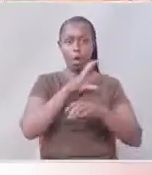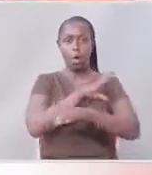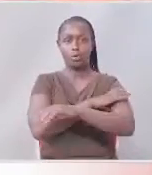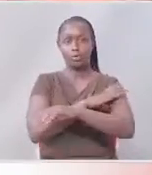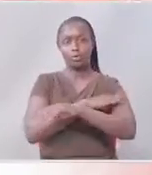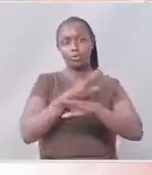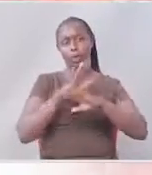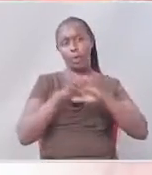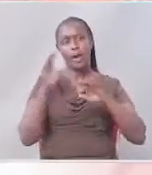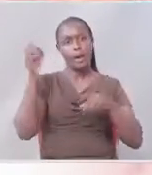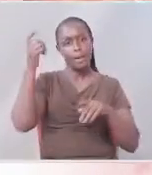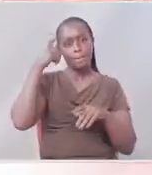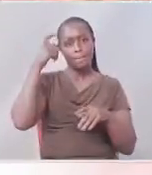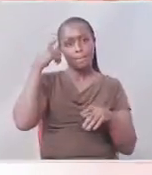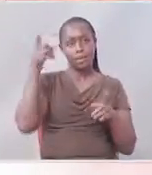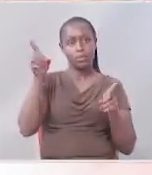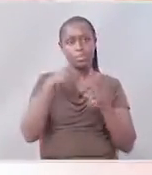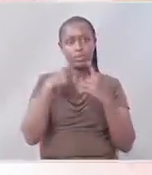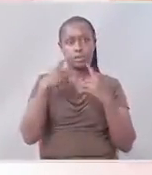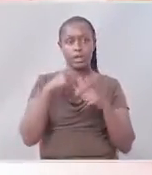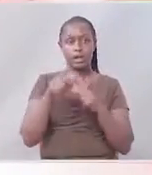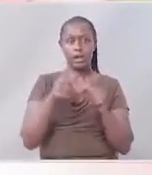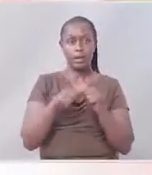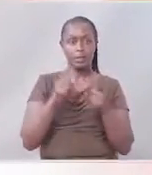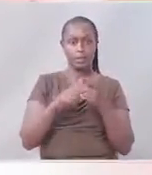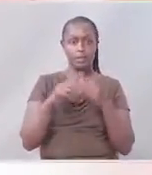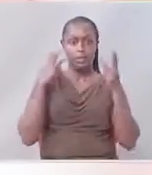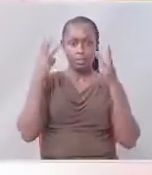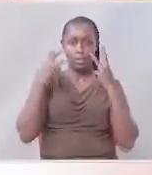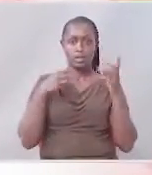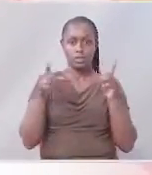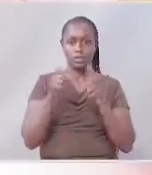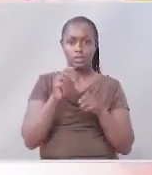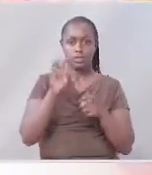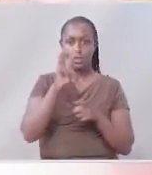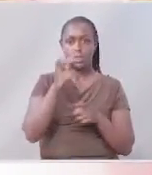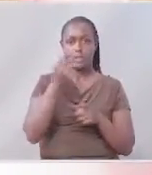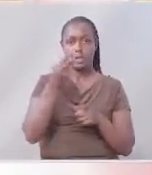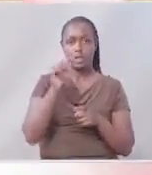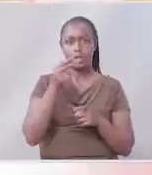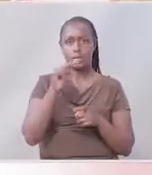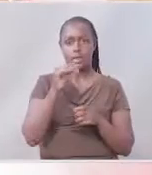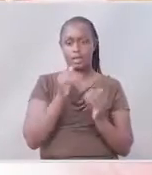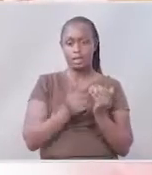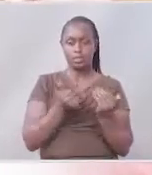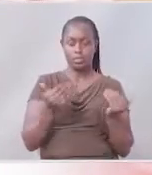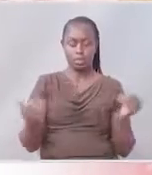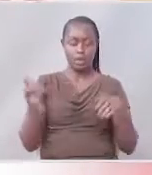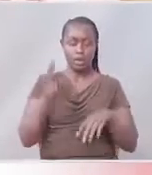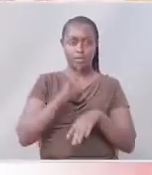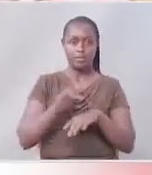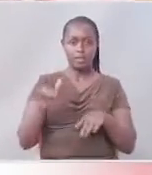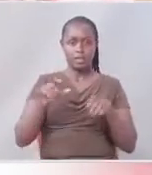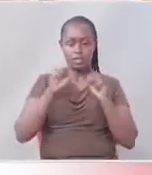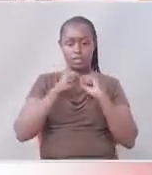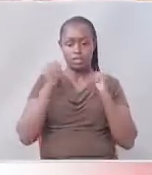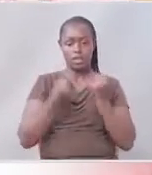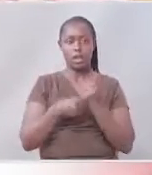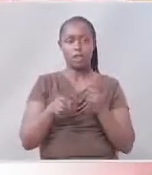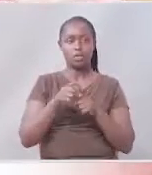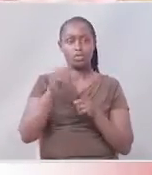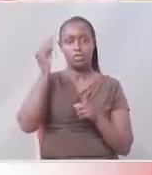mental health, says the trend is worrying. According to Wainaina, the children are affected socially and